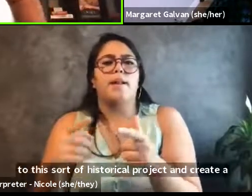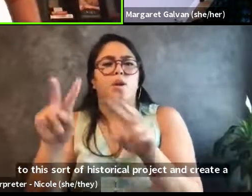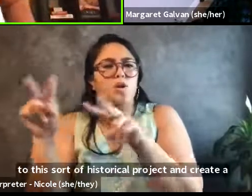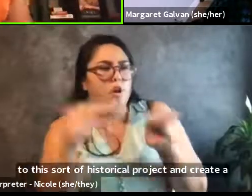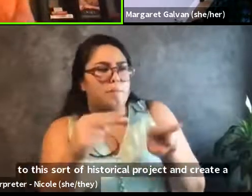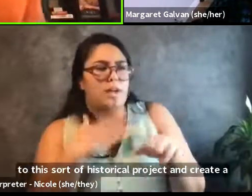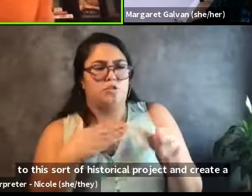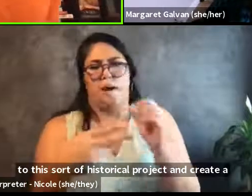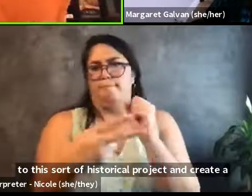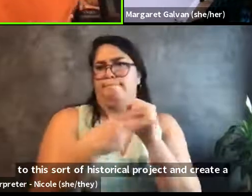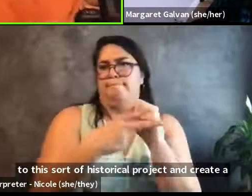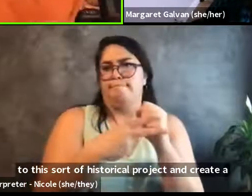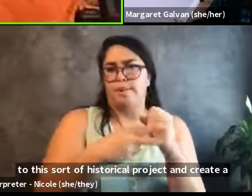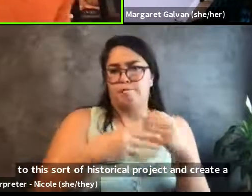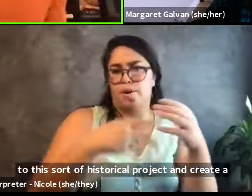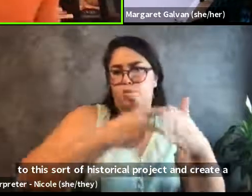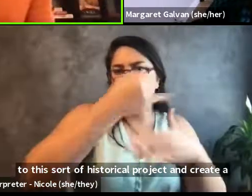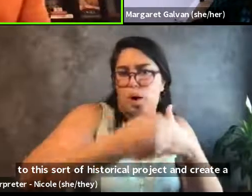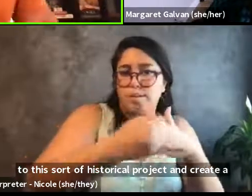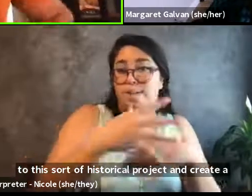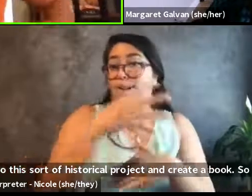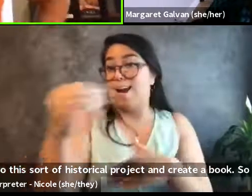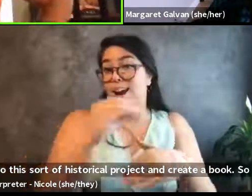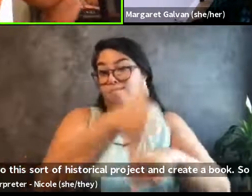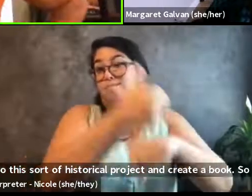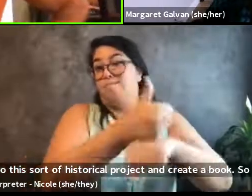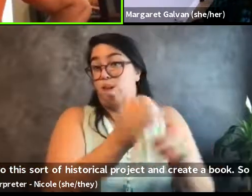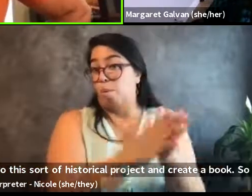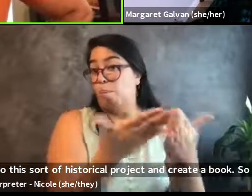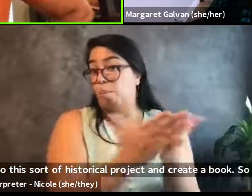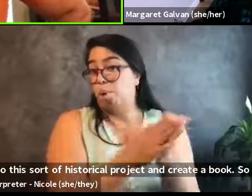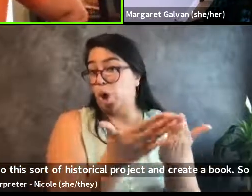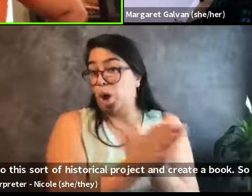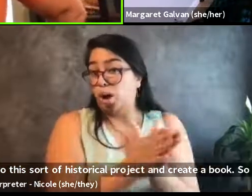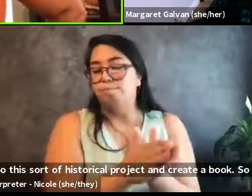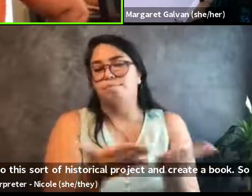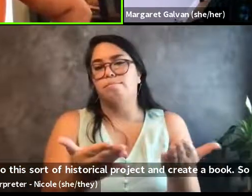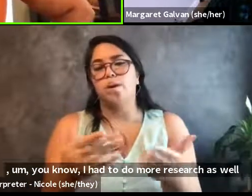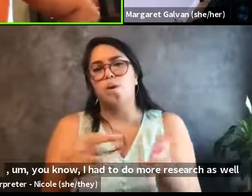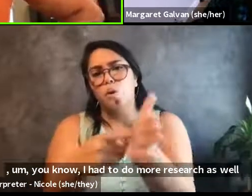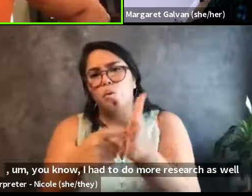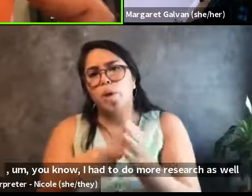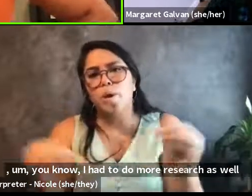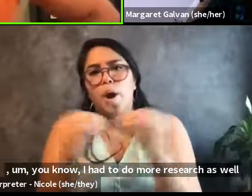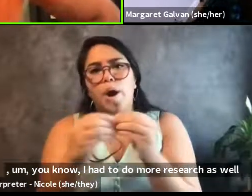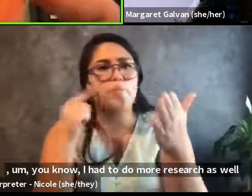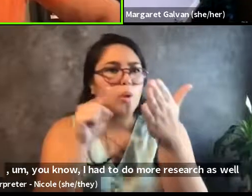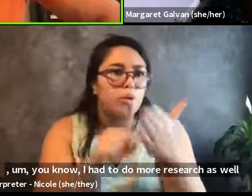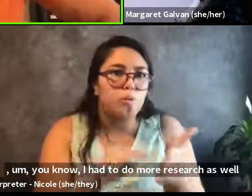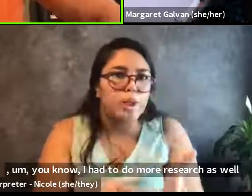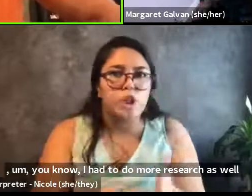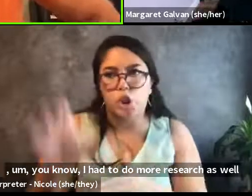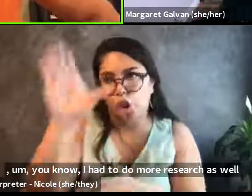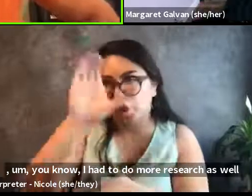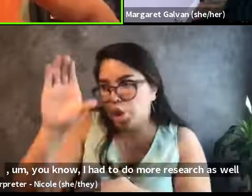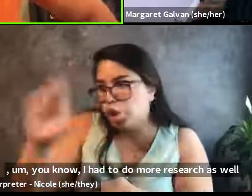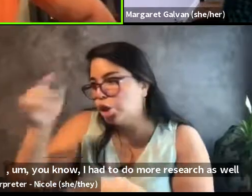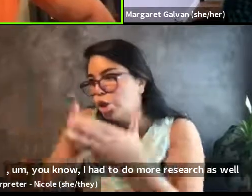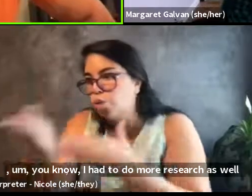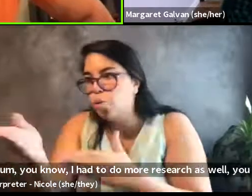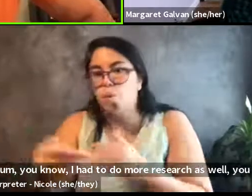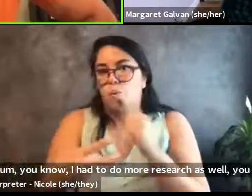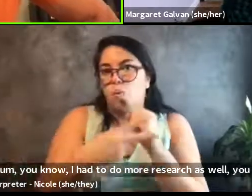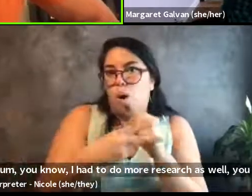create a book. So, um, uh, you know, I had to do more research, um, as well, you know, digging through archives and, uh,